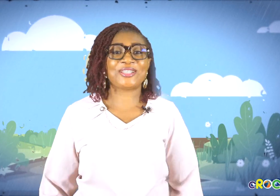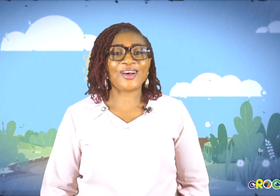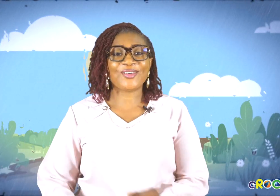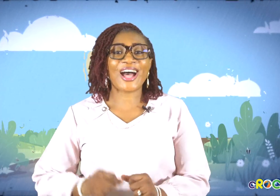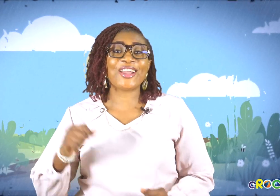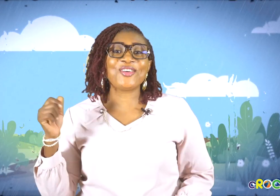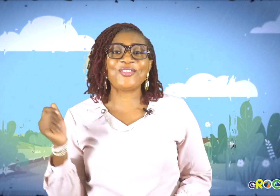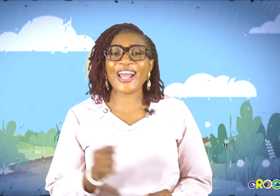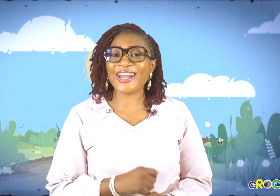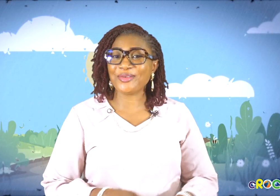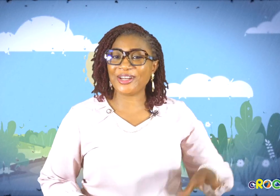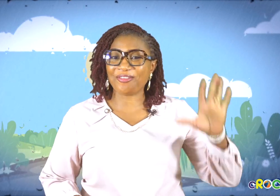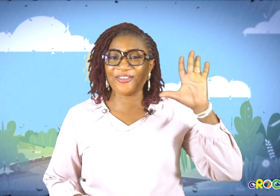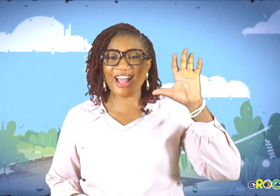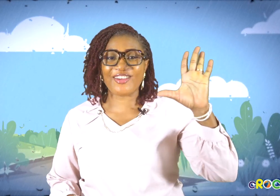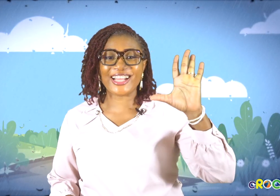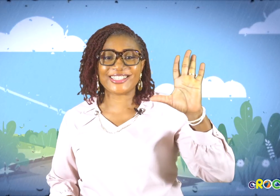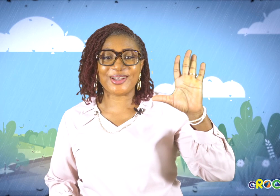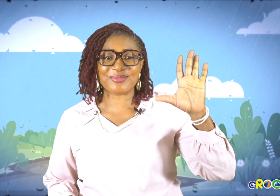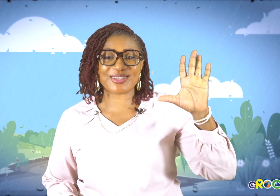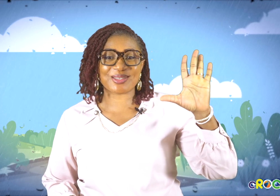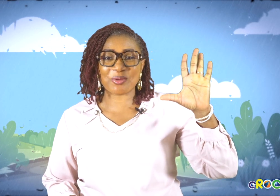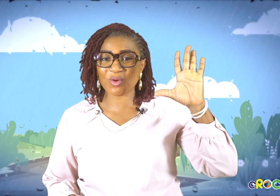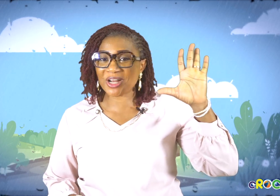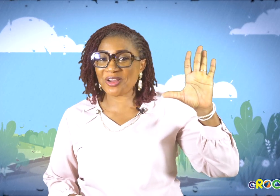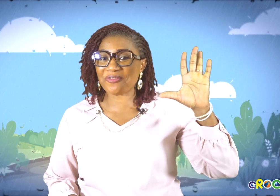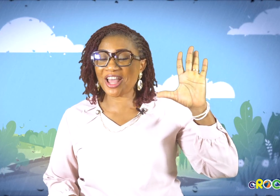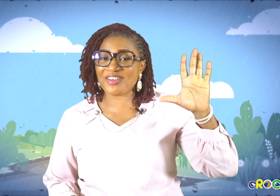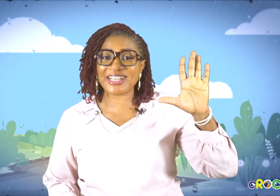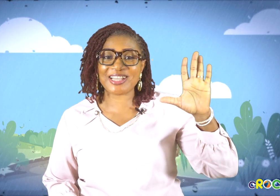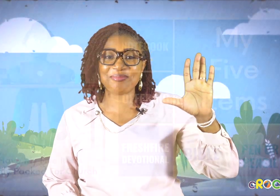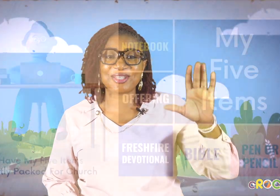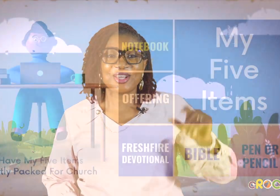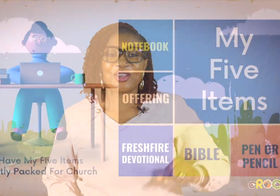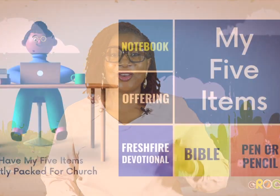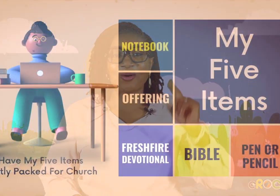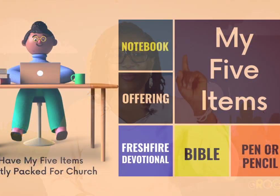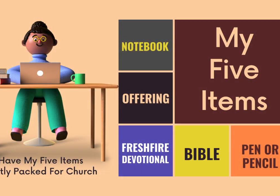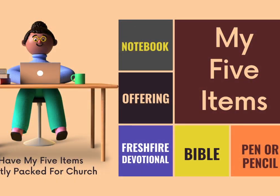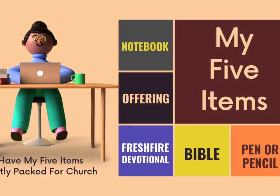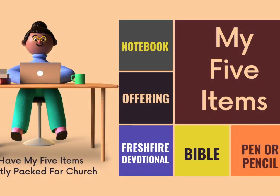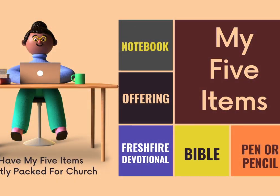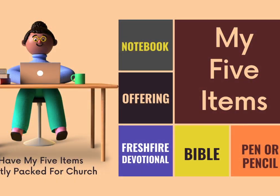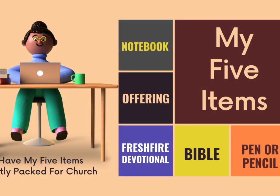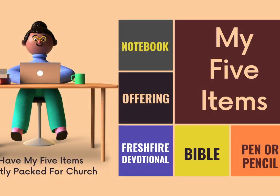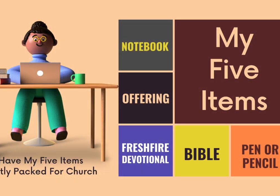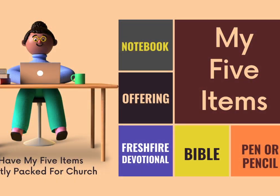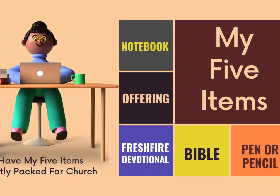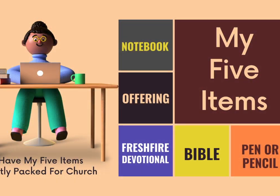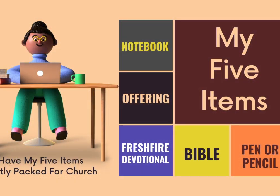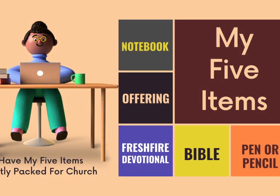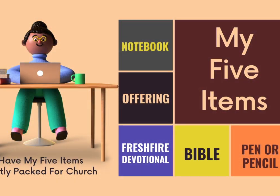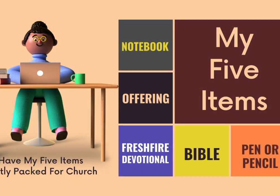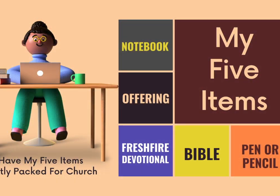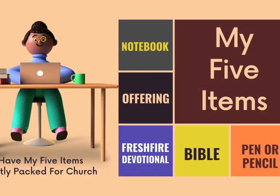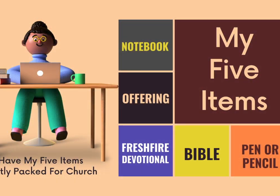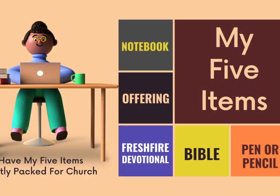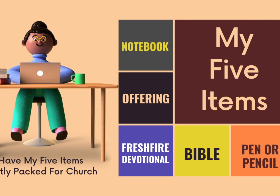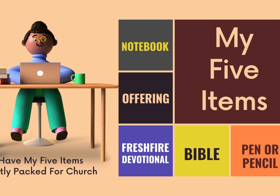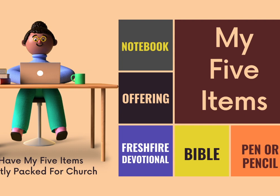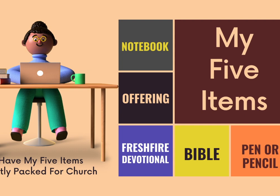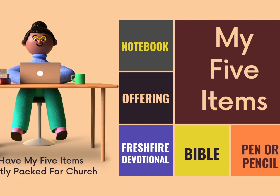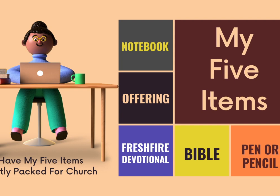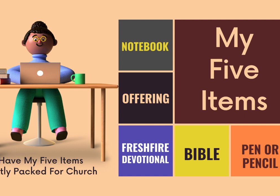Amen. So, are you ready with your five items? And what are your five items? Your Bible, your Fresh Fire